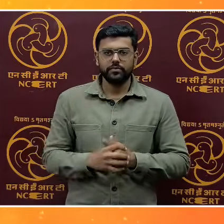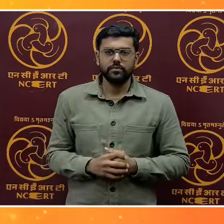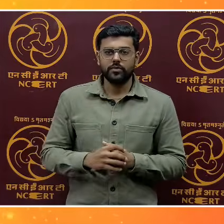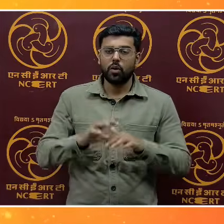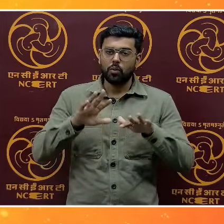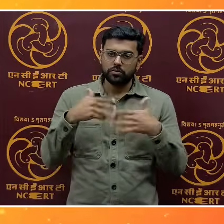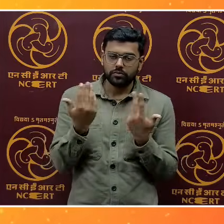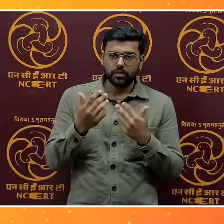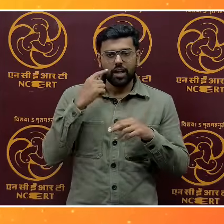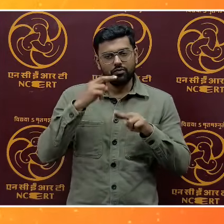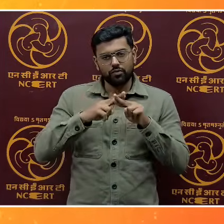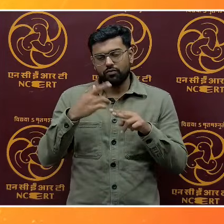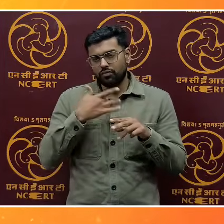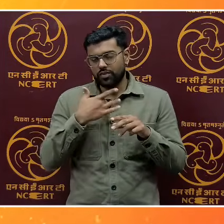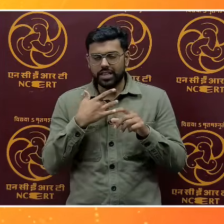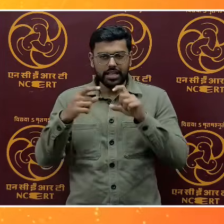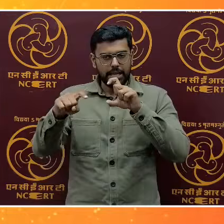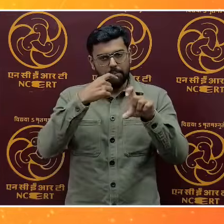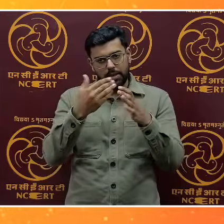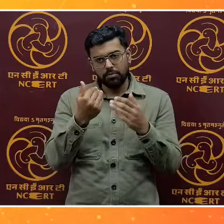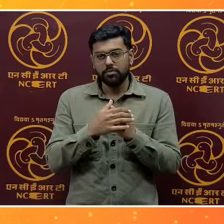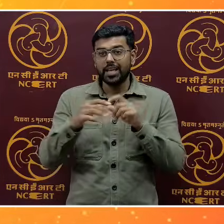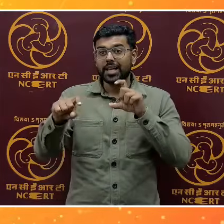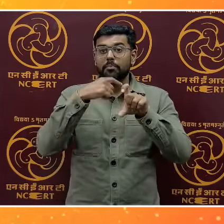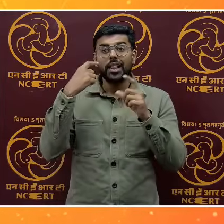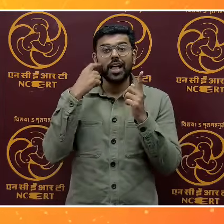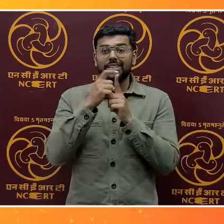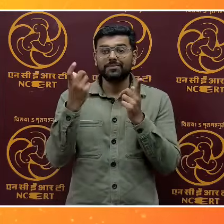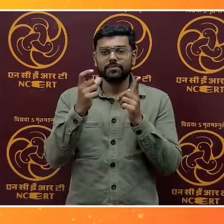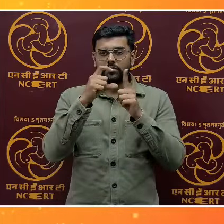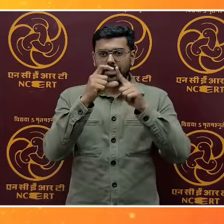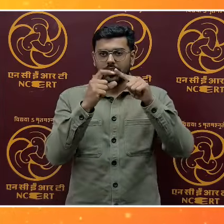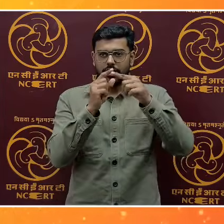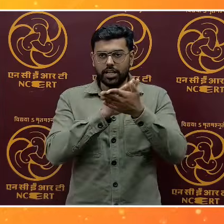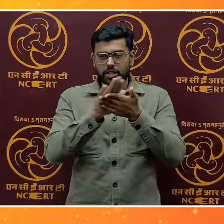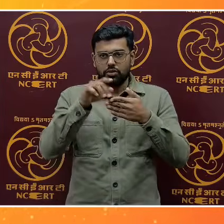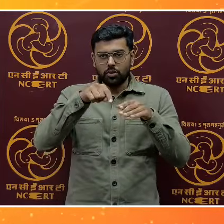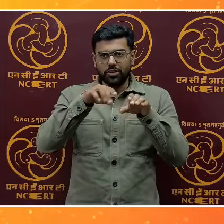8800440559, or you can simply email us. The email ID is